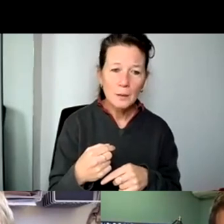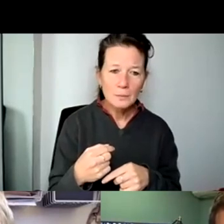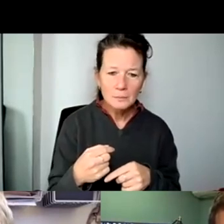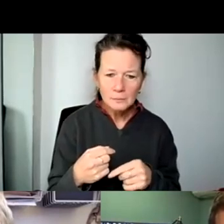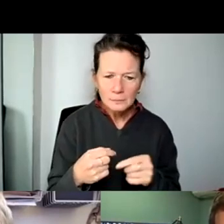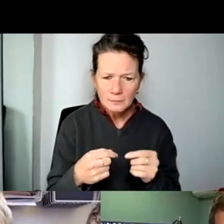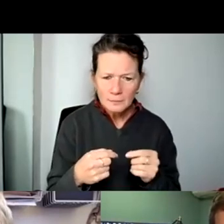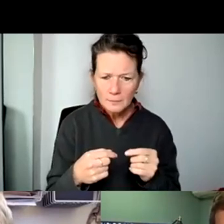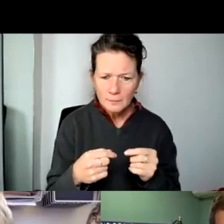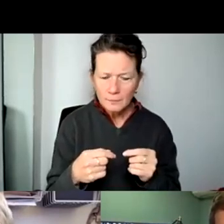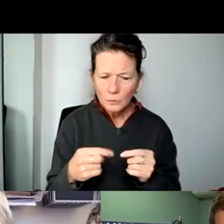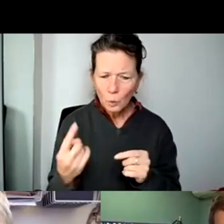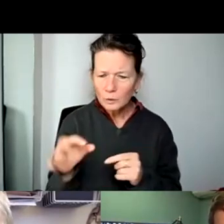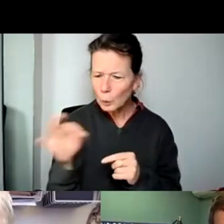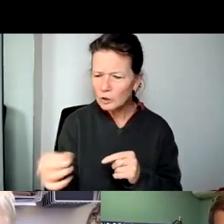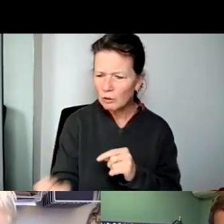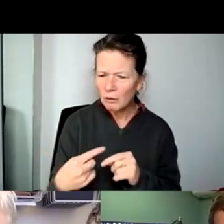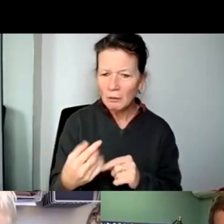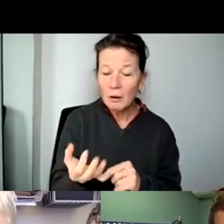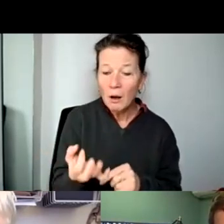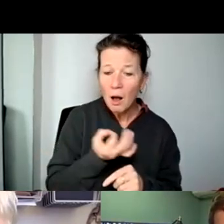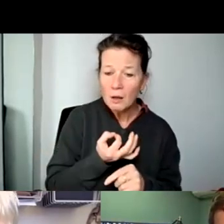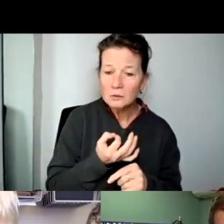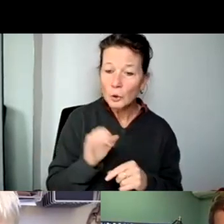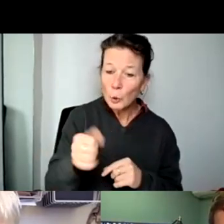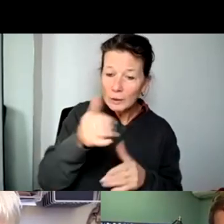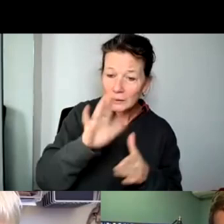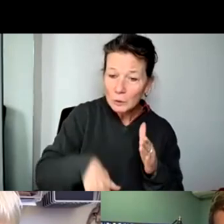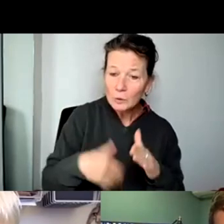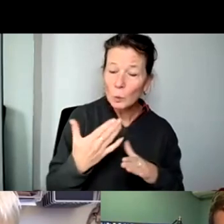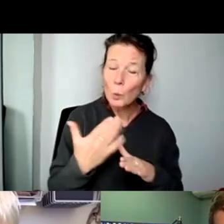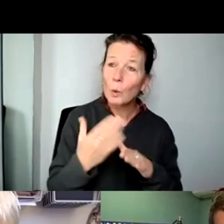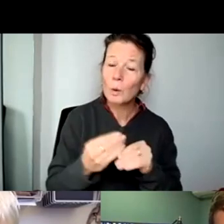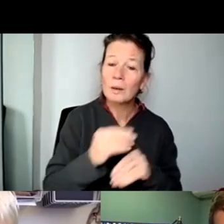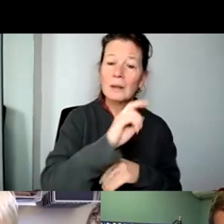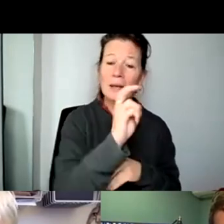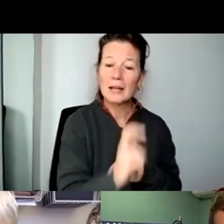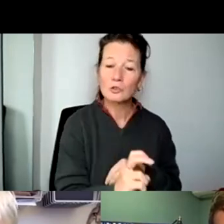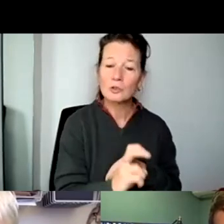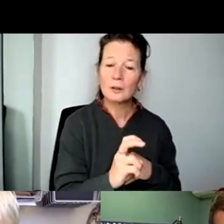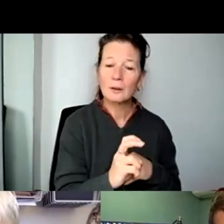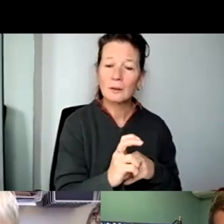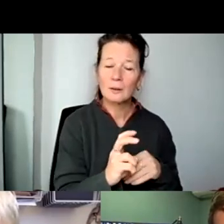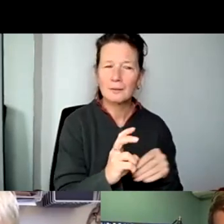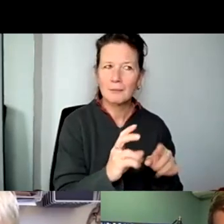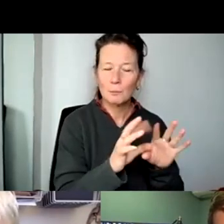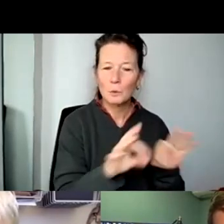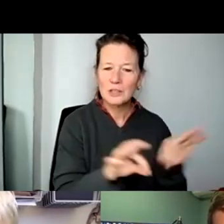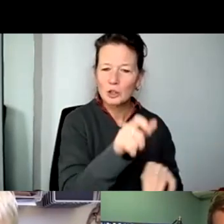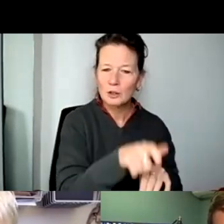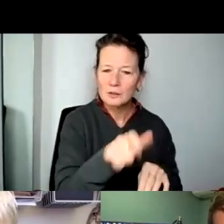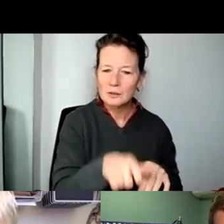your name wrong, but Traherne has asked about your experience of working with electronic musicians having any